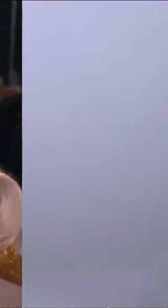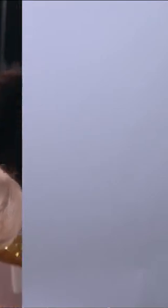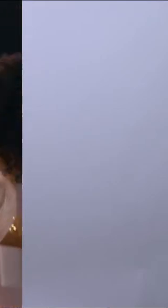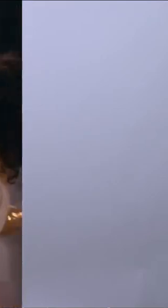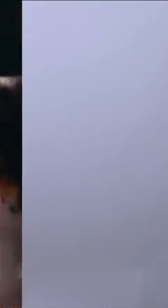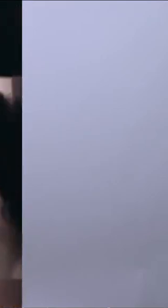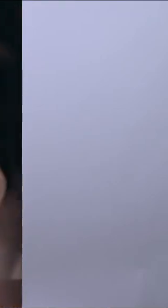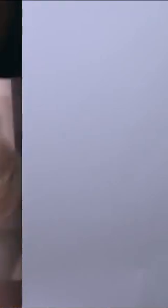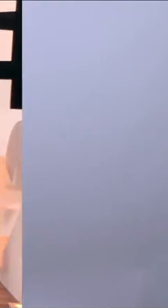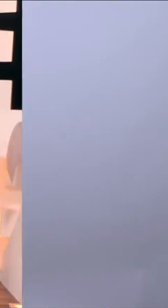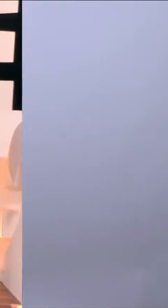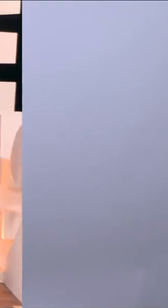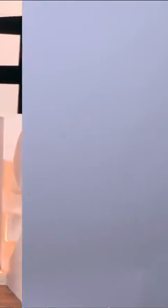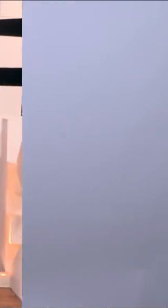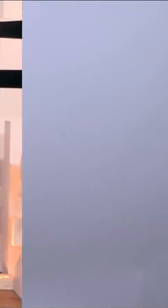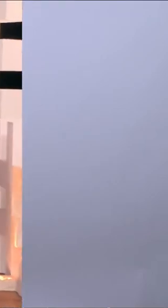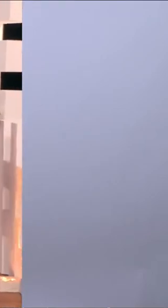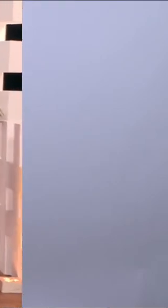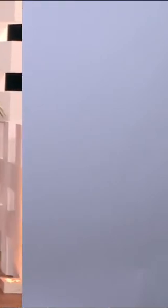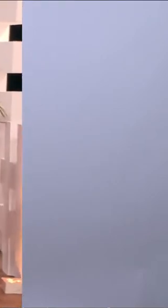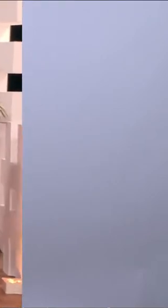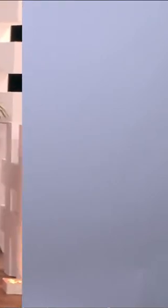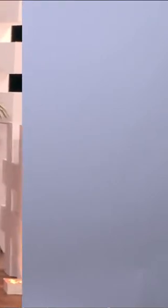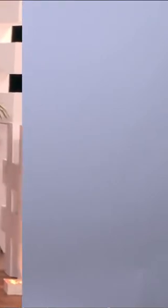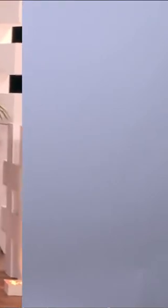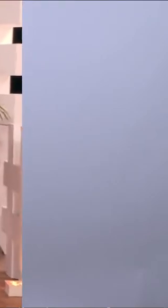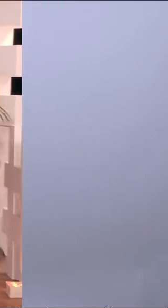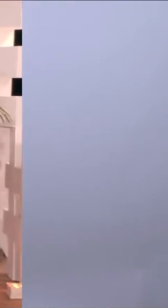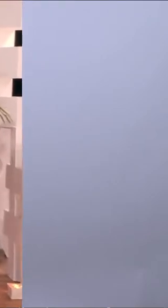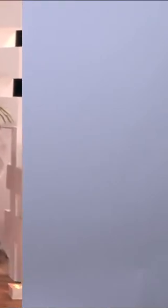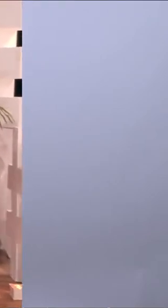Hit you with that do-do-do-do